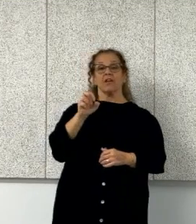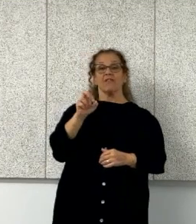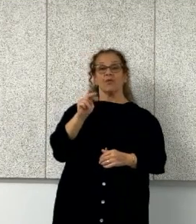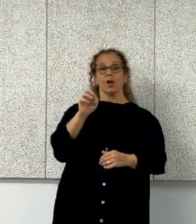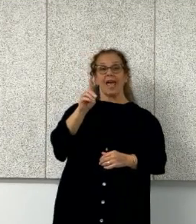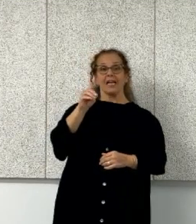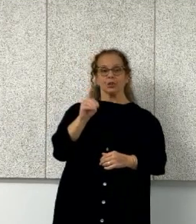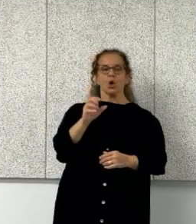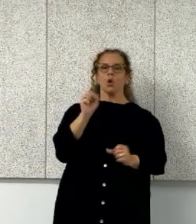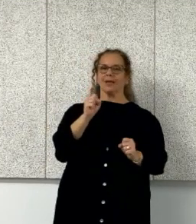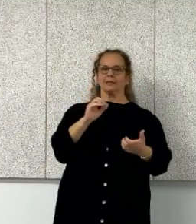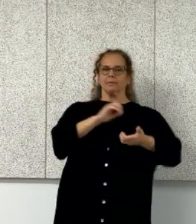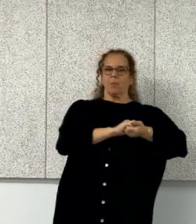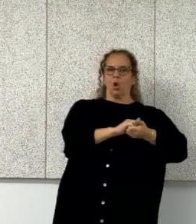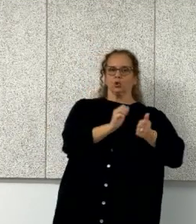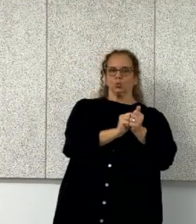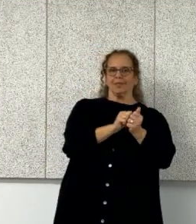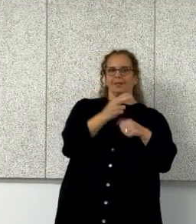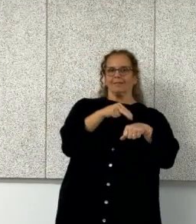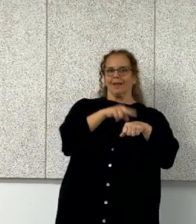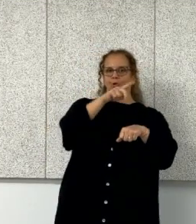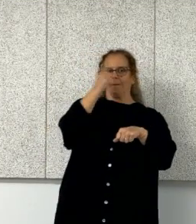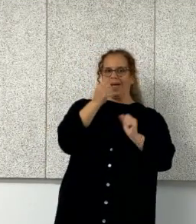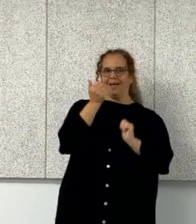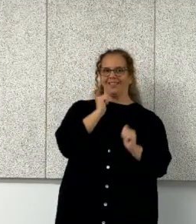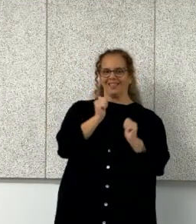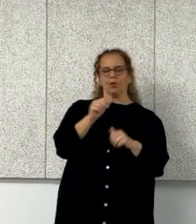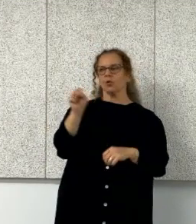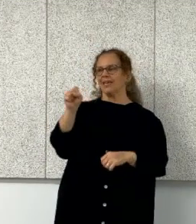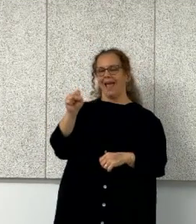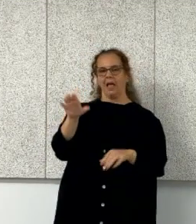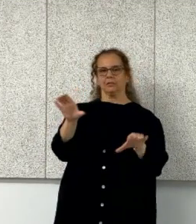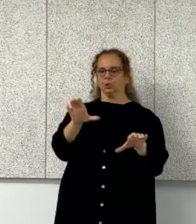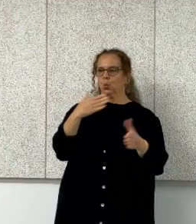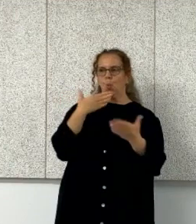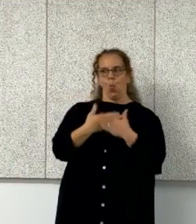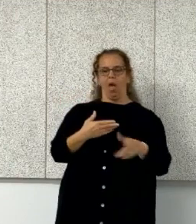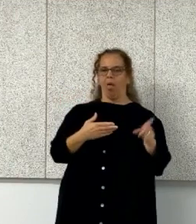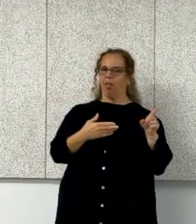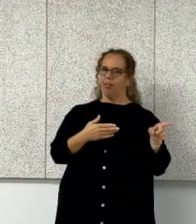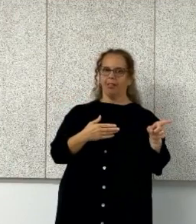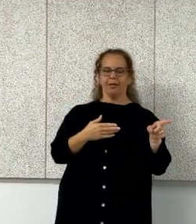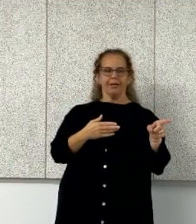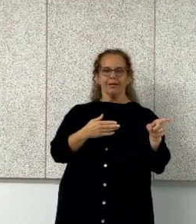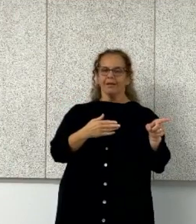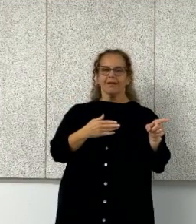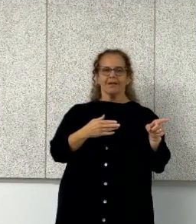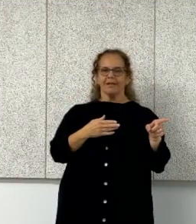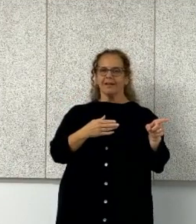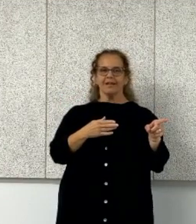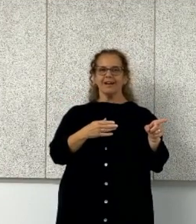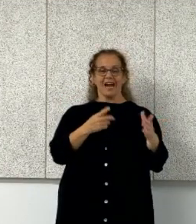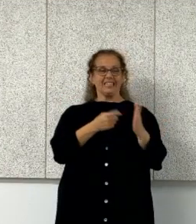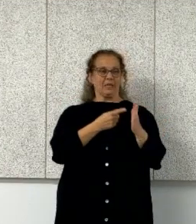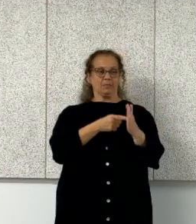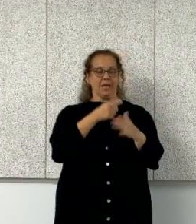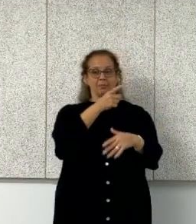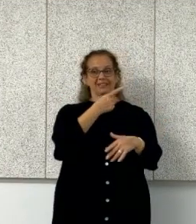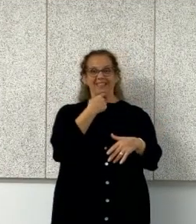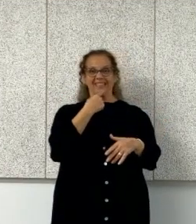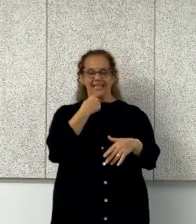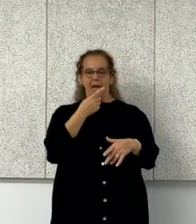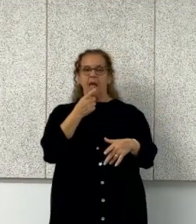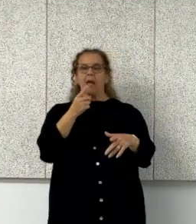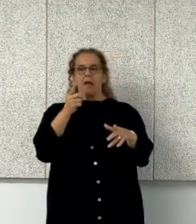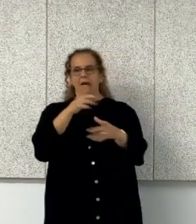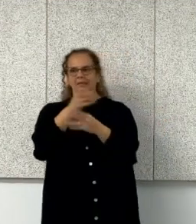Prey, and I see them doing that so well, Sade mm-hmm. and Jonathan. I mean, and they literally, just to say, do not have the building right now. Like, they are going to have a theatrical space,